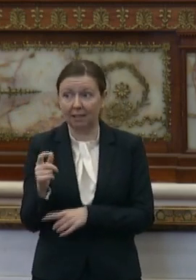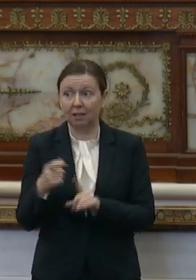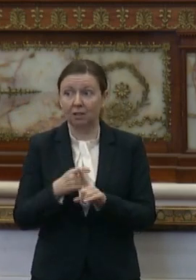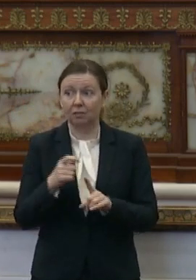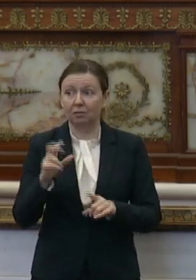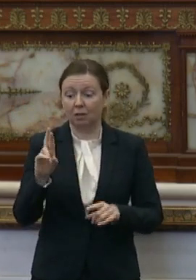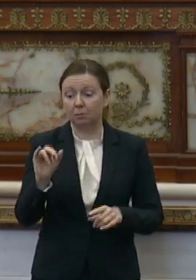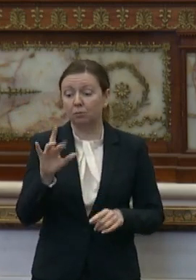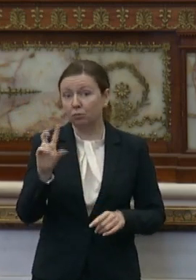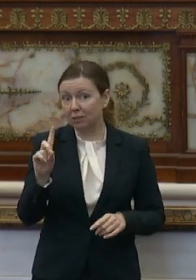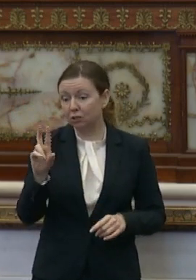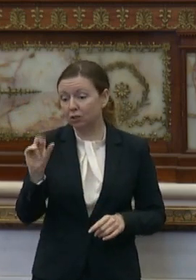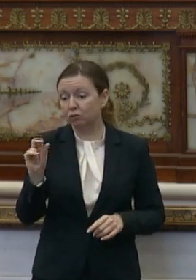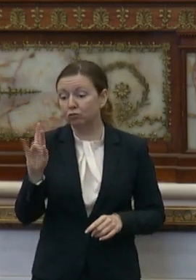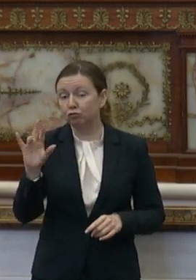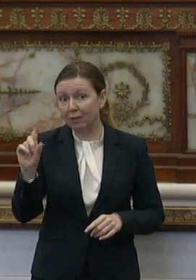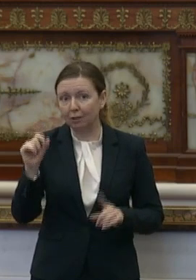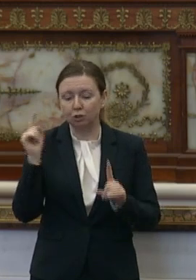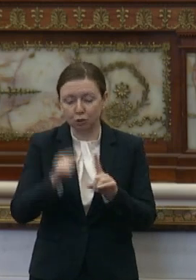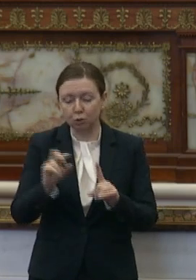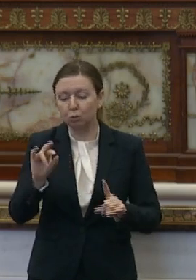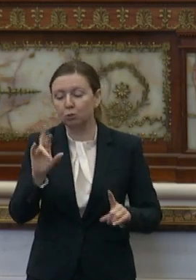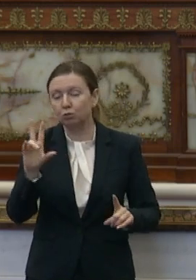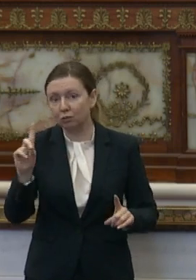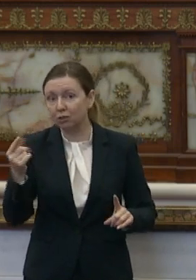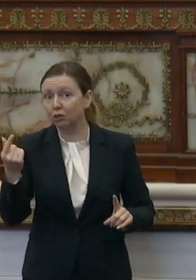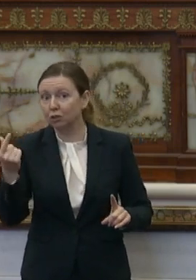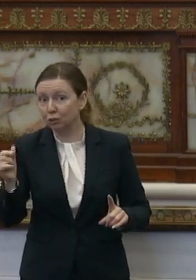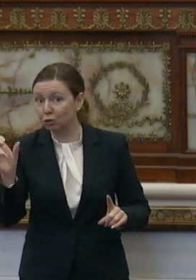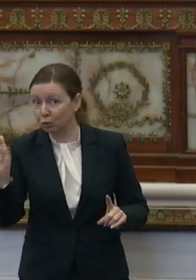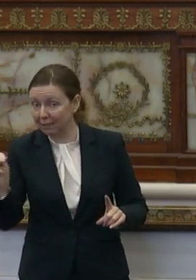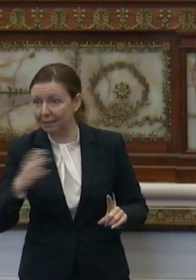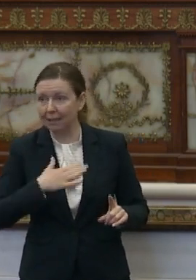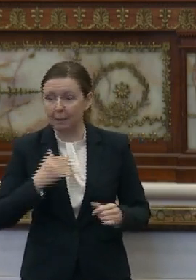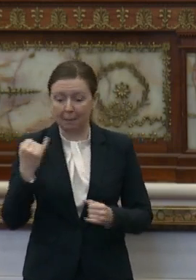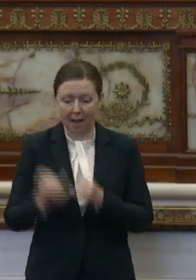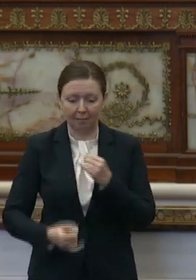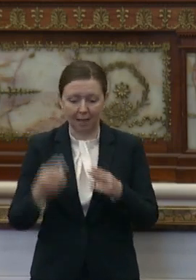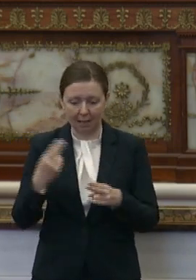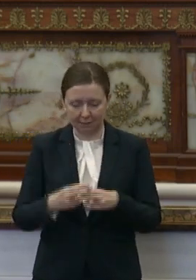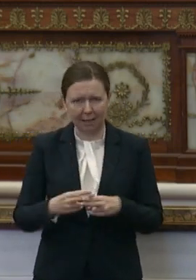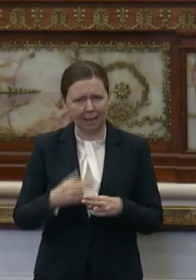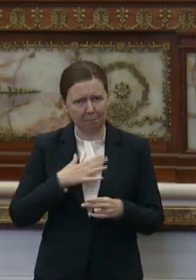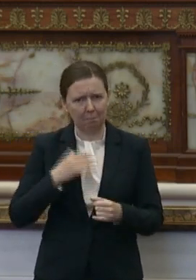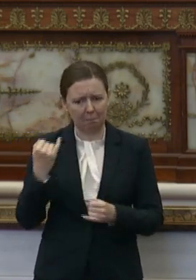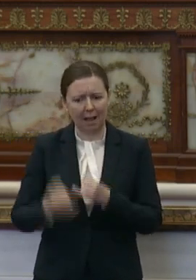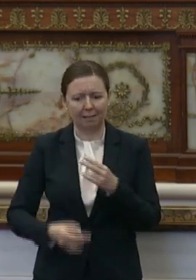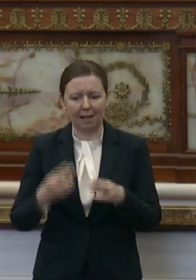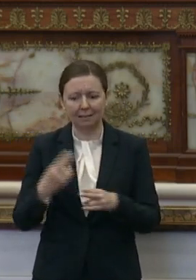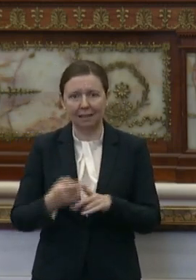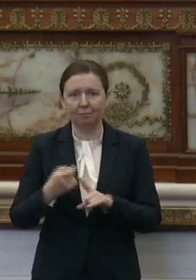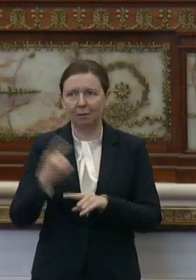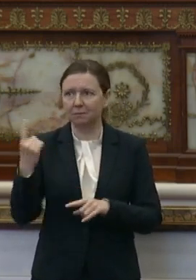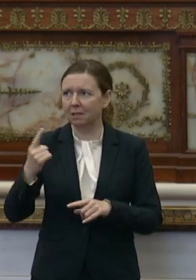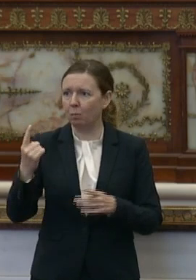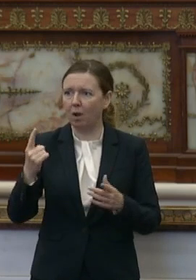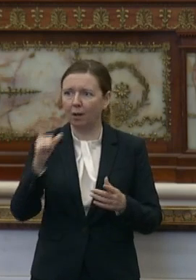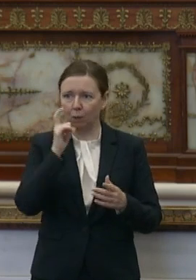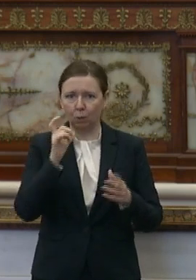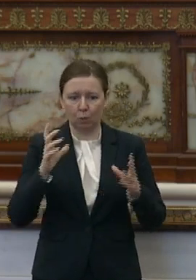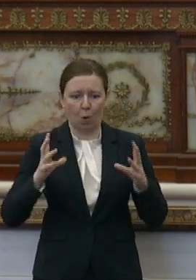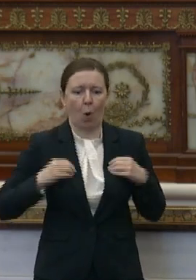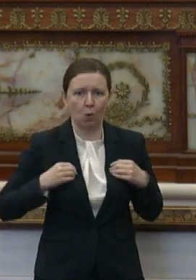from Richard Reynolds to Richard Green. So when I think about my last name comes from someone that owned